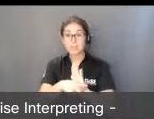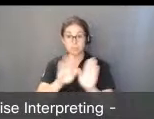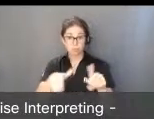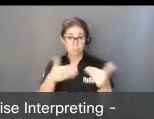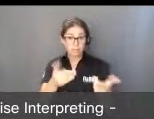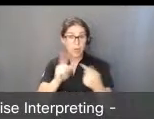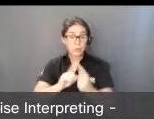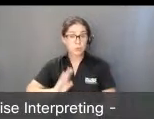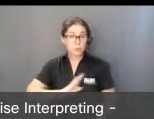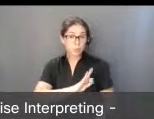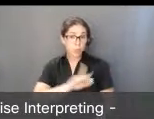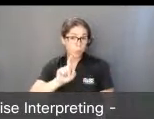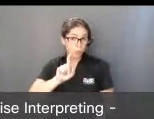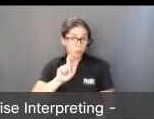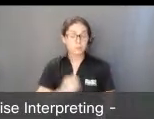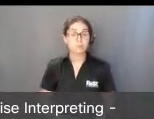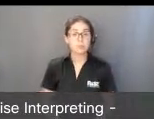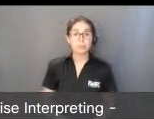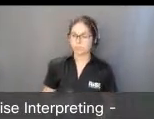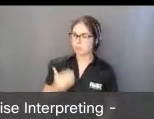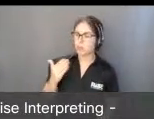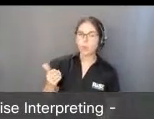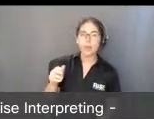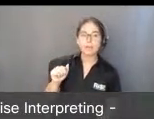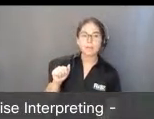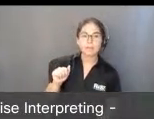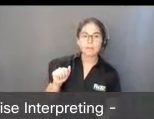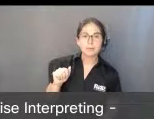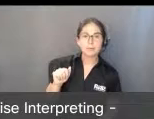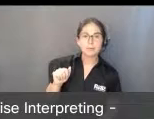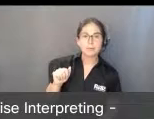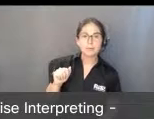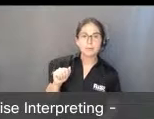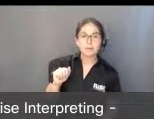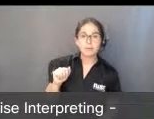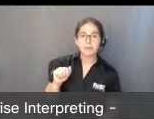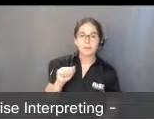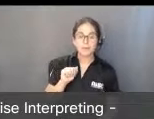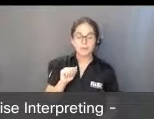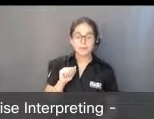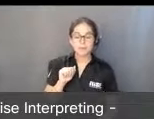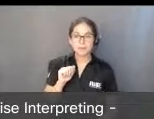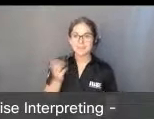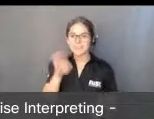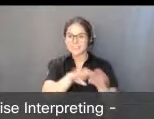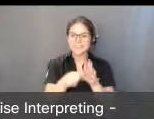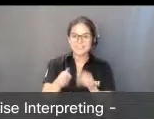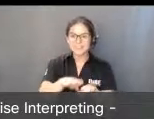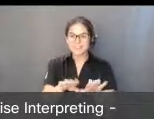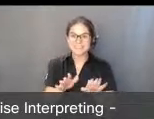We can do that too. Go ahead, Rick. Sorry. No problem. Sorry, Frank.